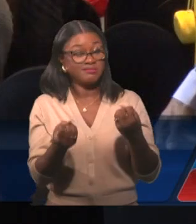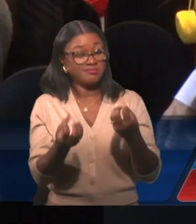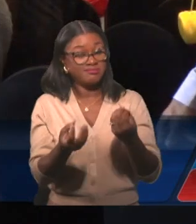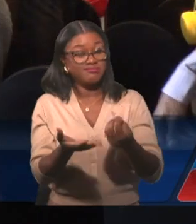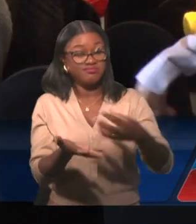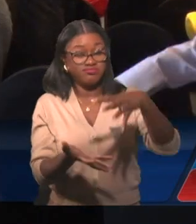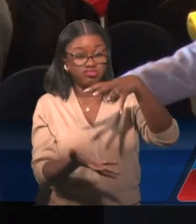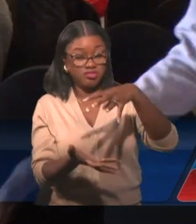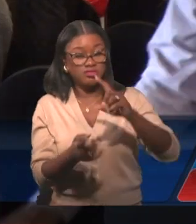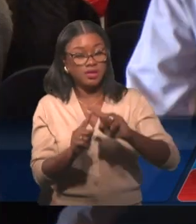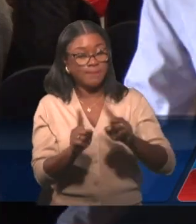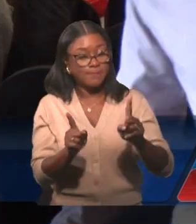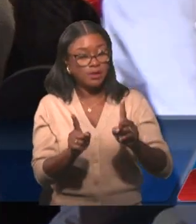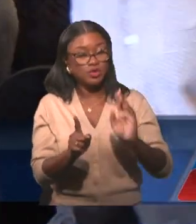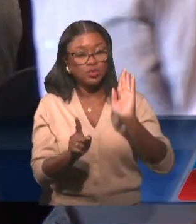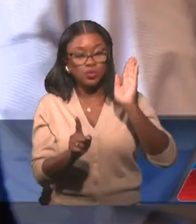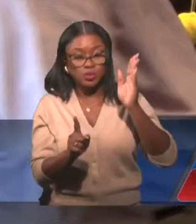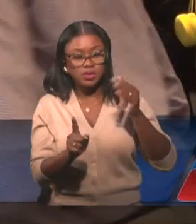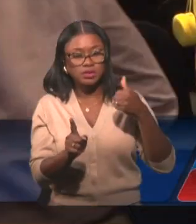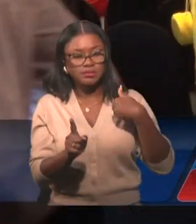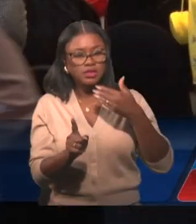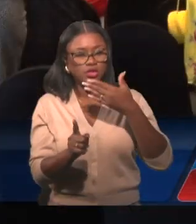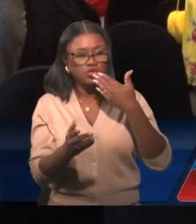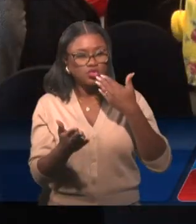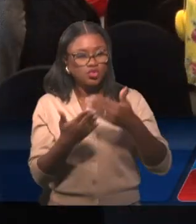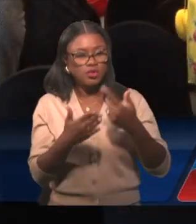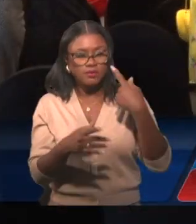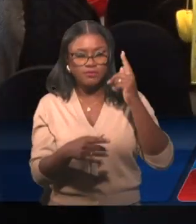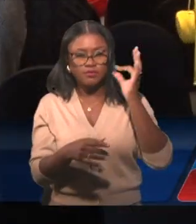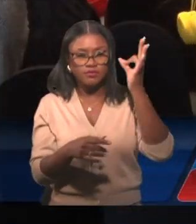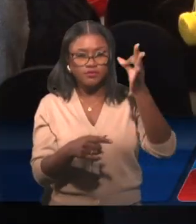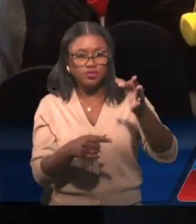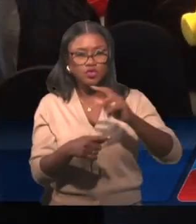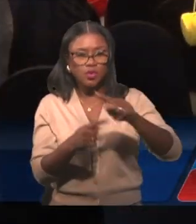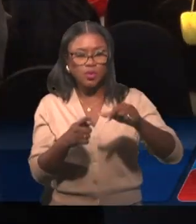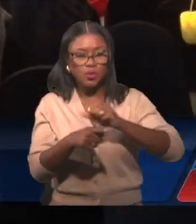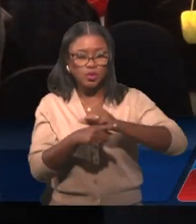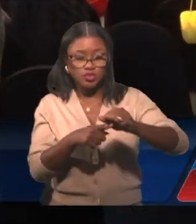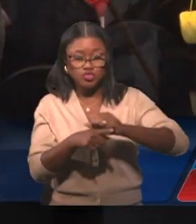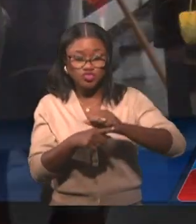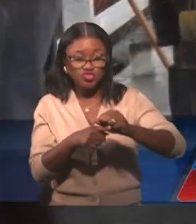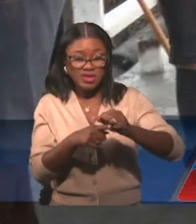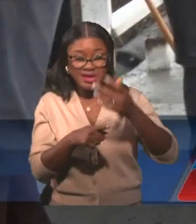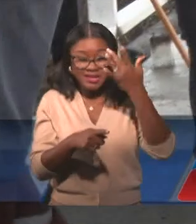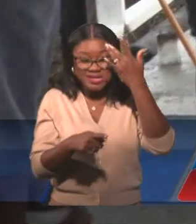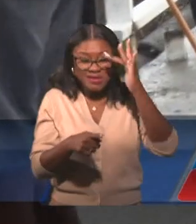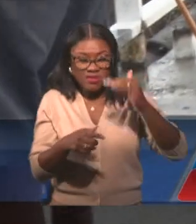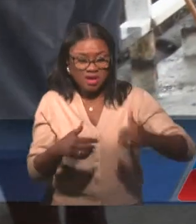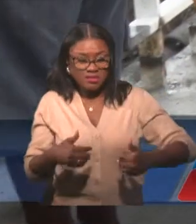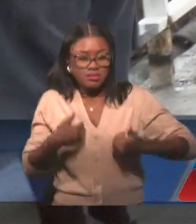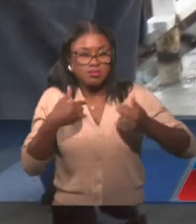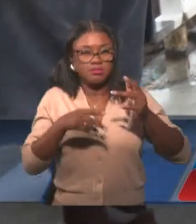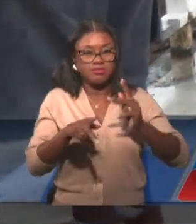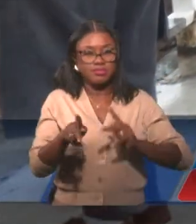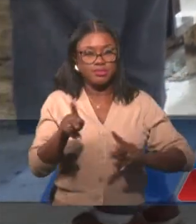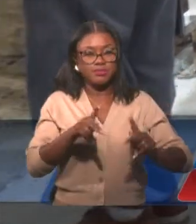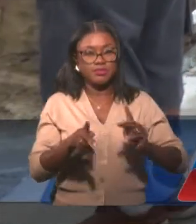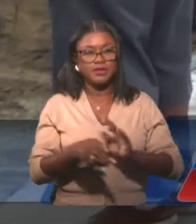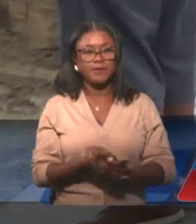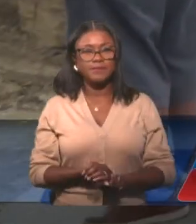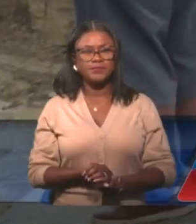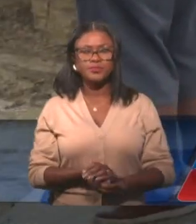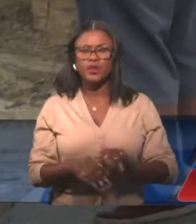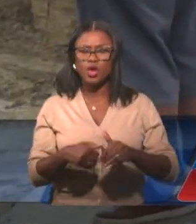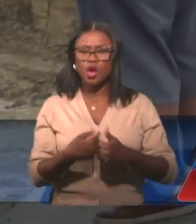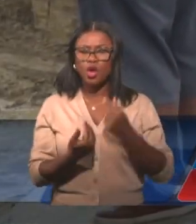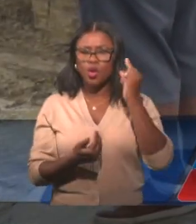will pay returns when we train these bright young people. As for what the state can do to assist in